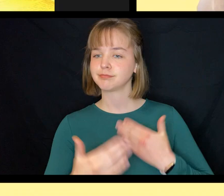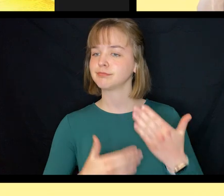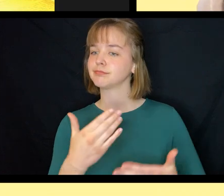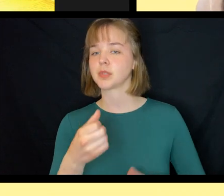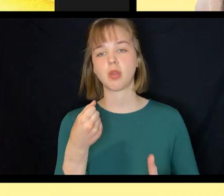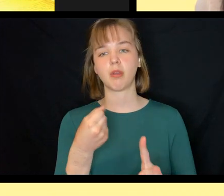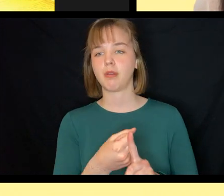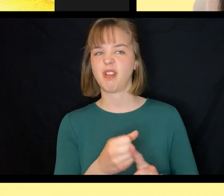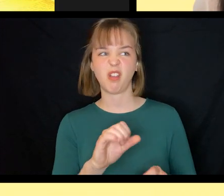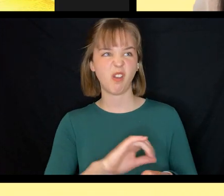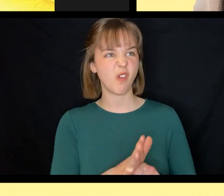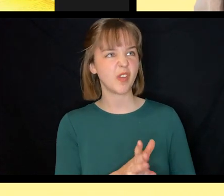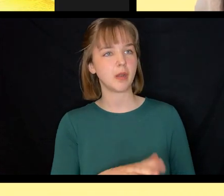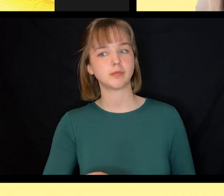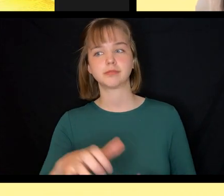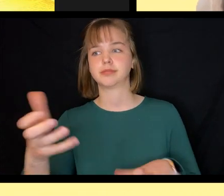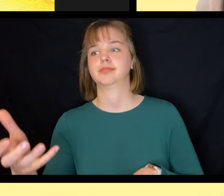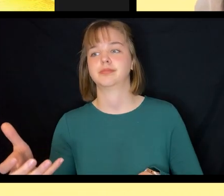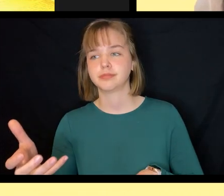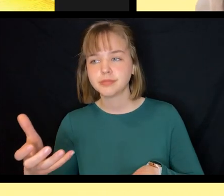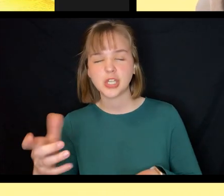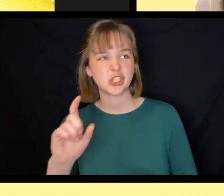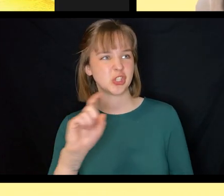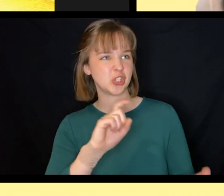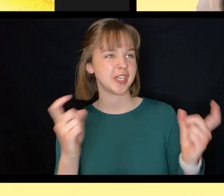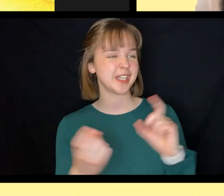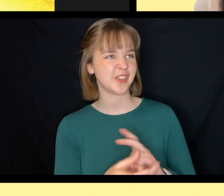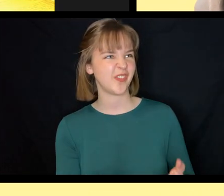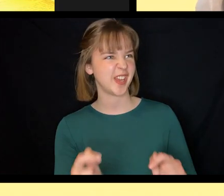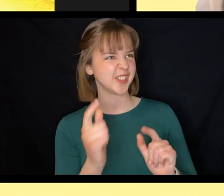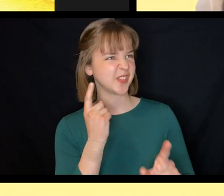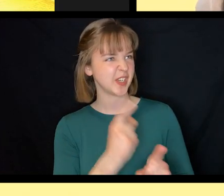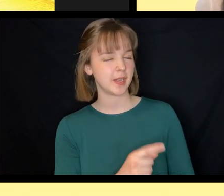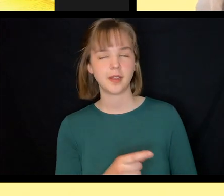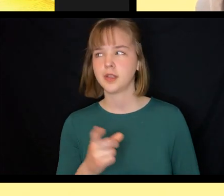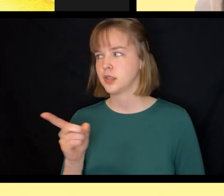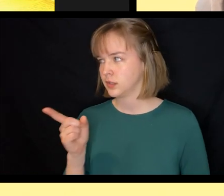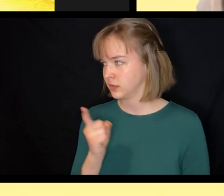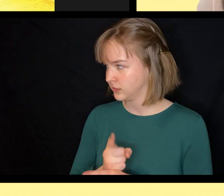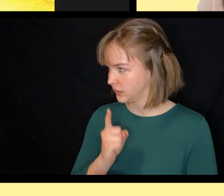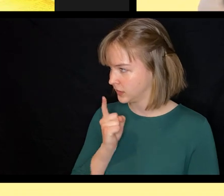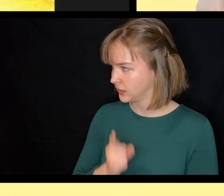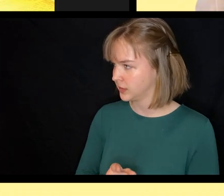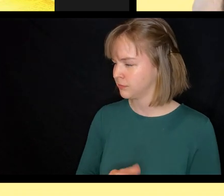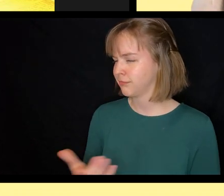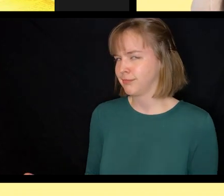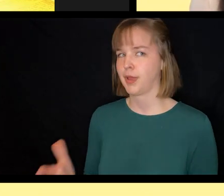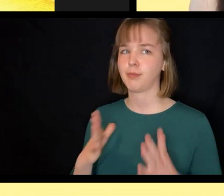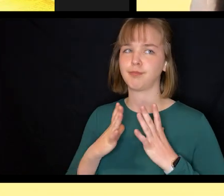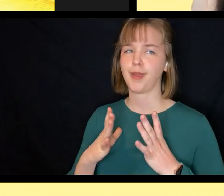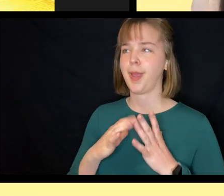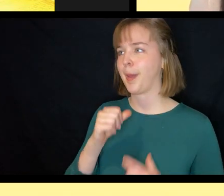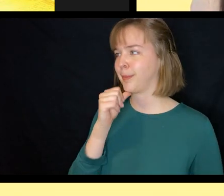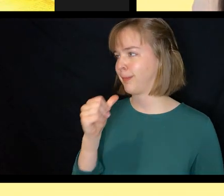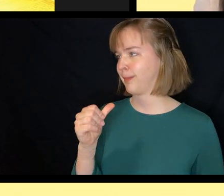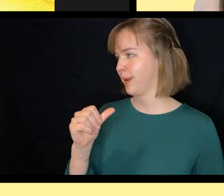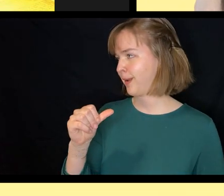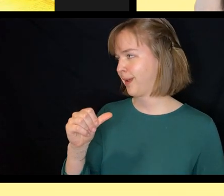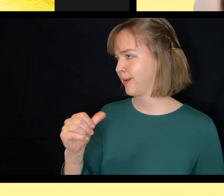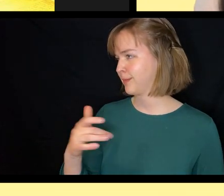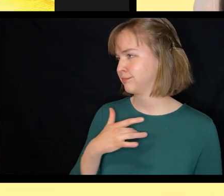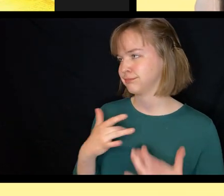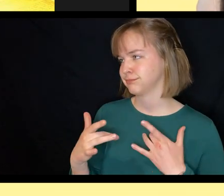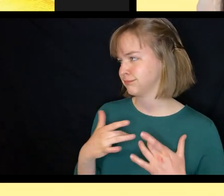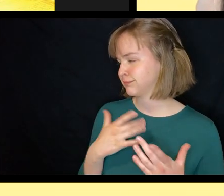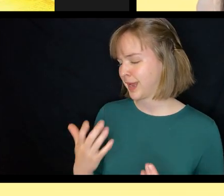got upended and are back where they didn't expect to be. Yes, definitely, definitely. But it's fun, I don't know. I